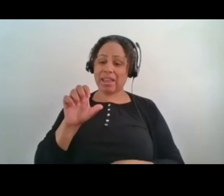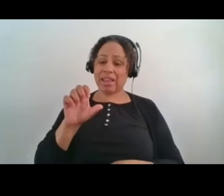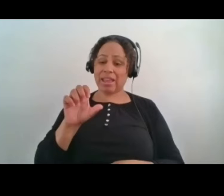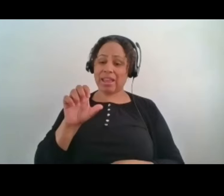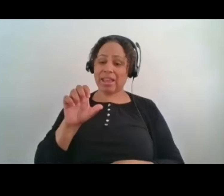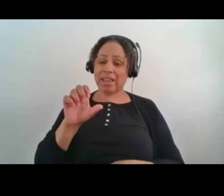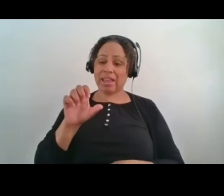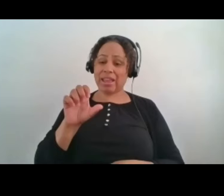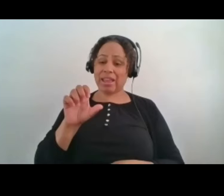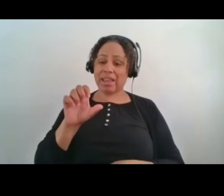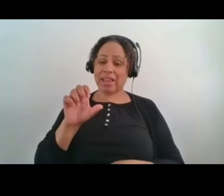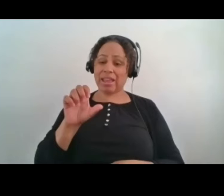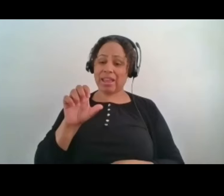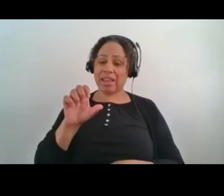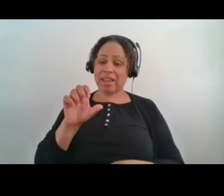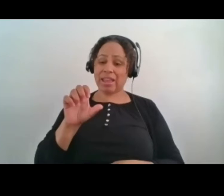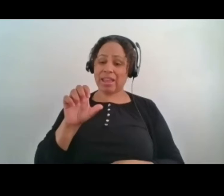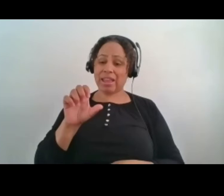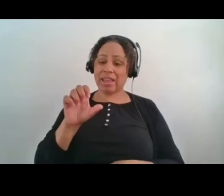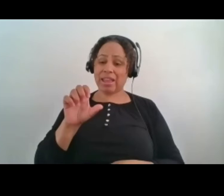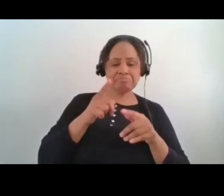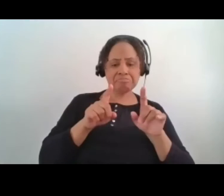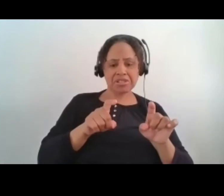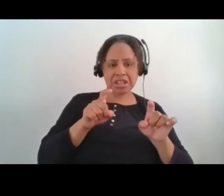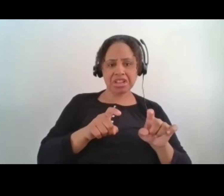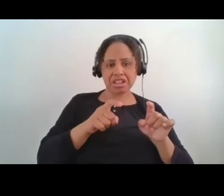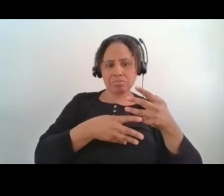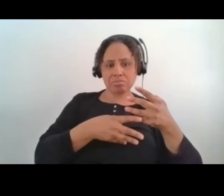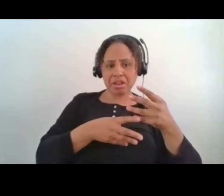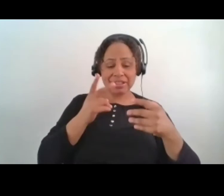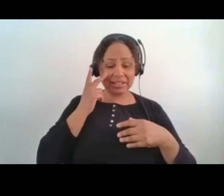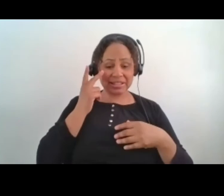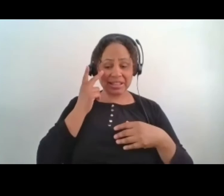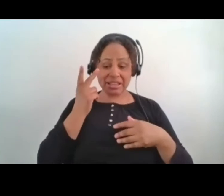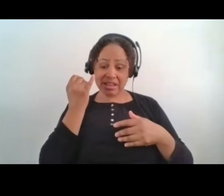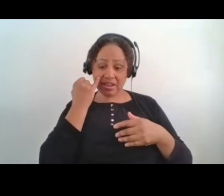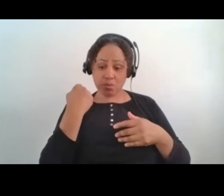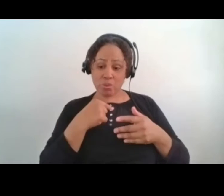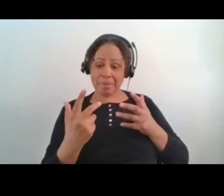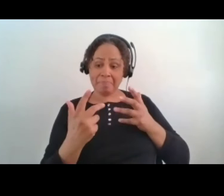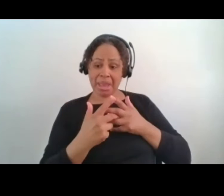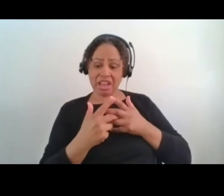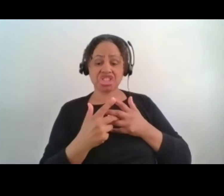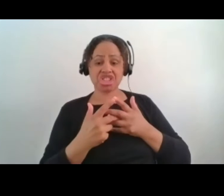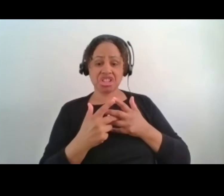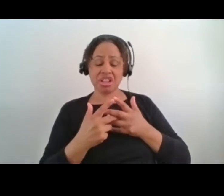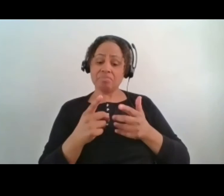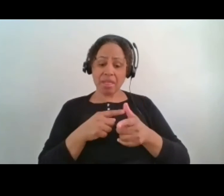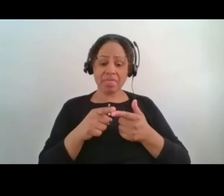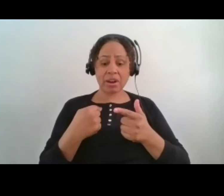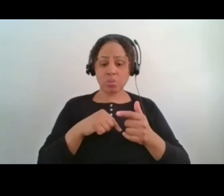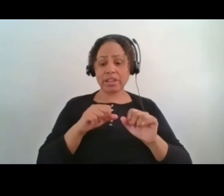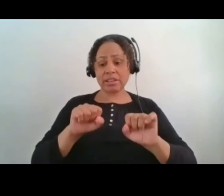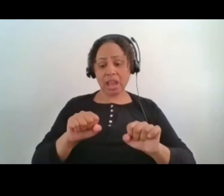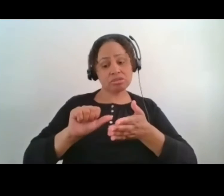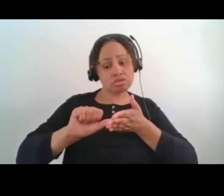and let's see which of us is a match, so that we can go through with the surgery. At least we'll figure out, is it possible, is it not